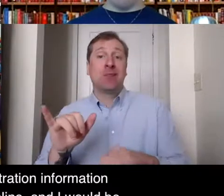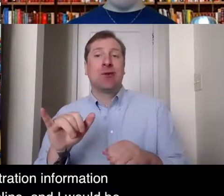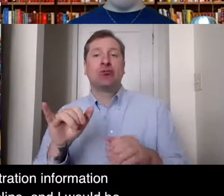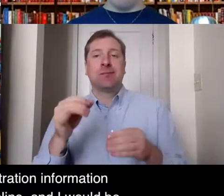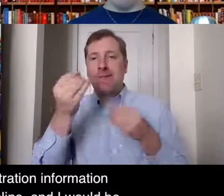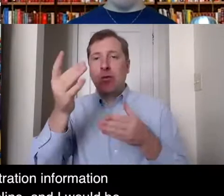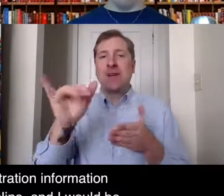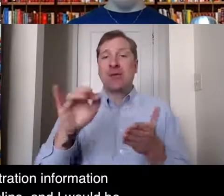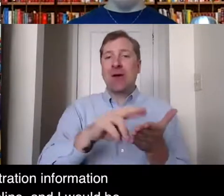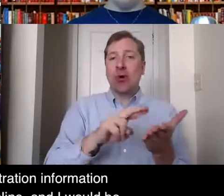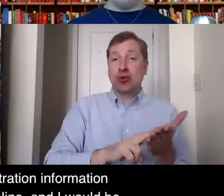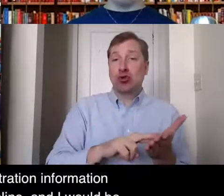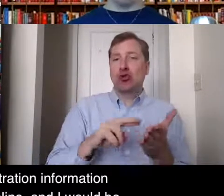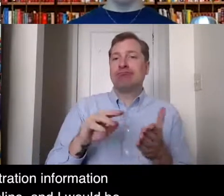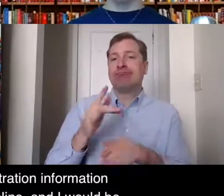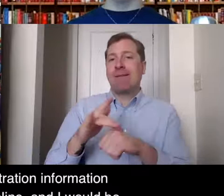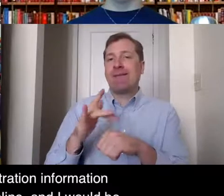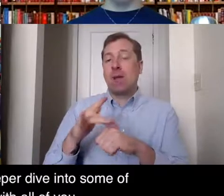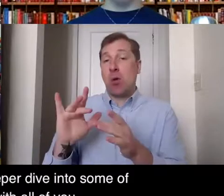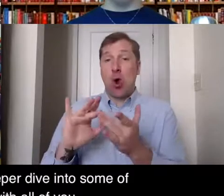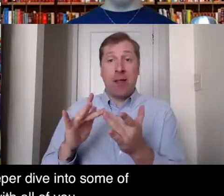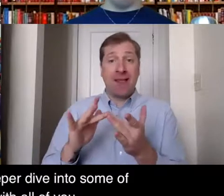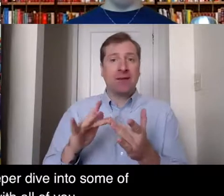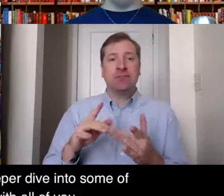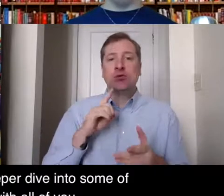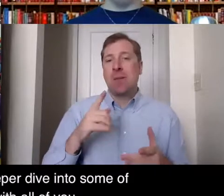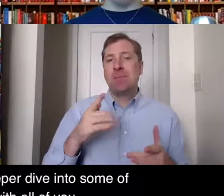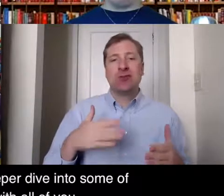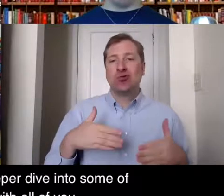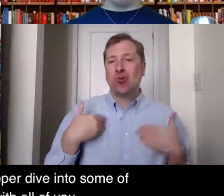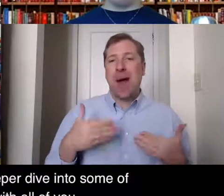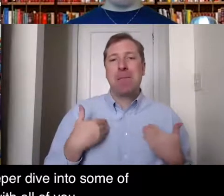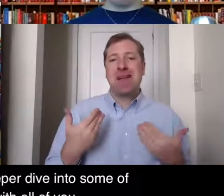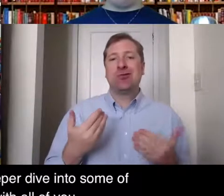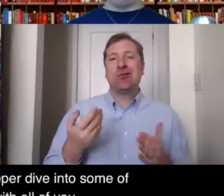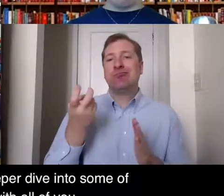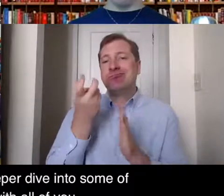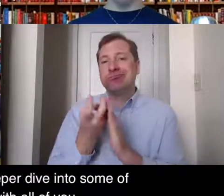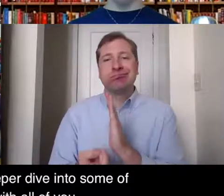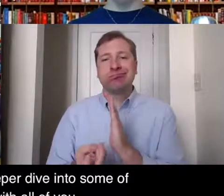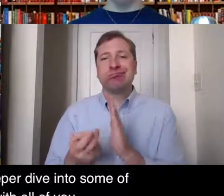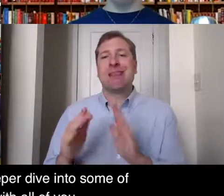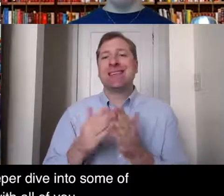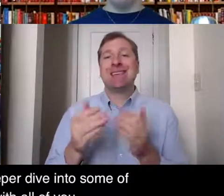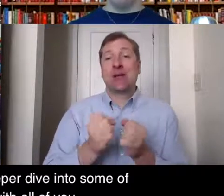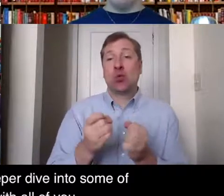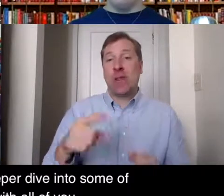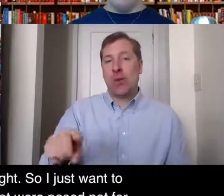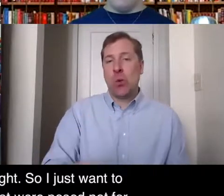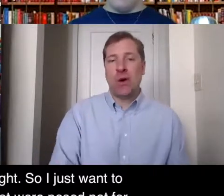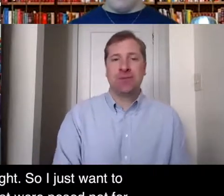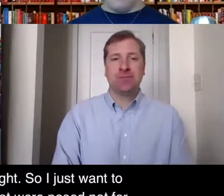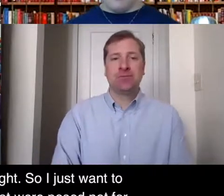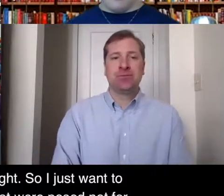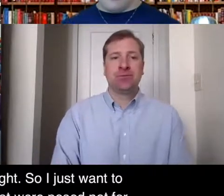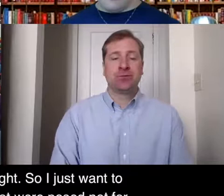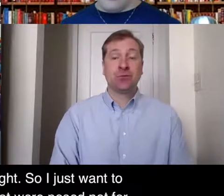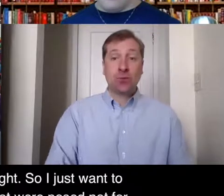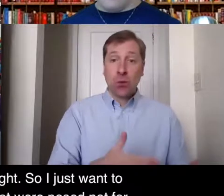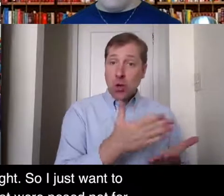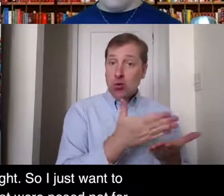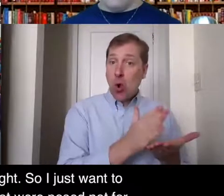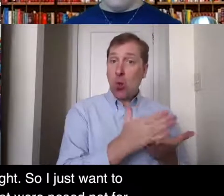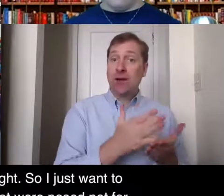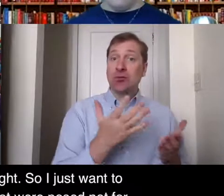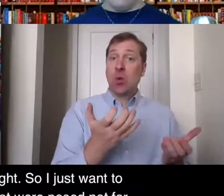available online. And I would be delighted to do a deeper dive into some of these texts with all of you. All right, so I just want to